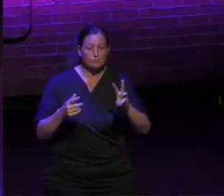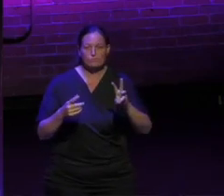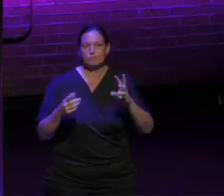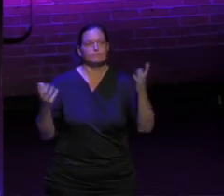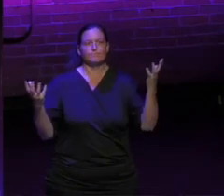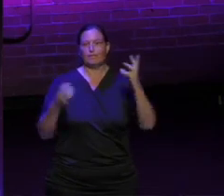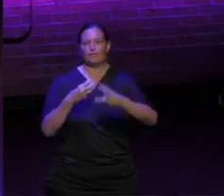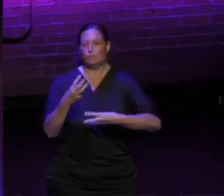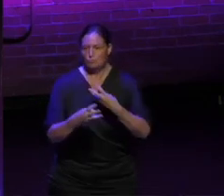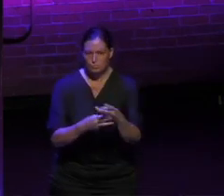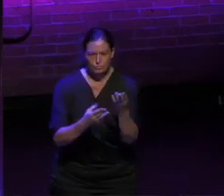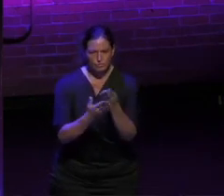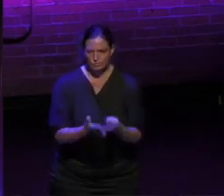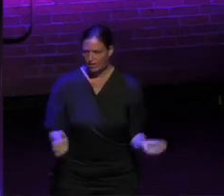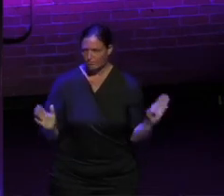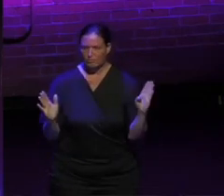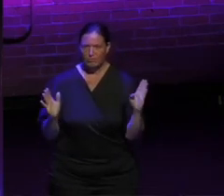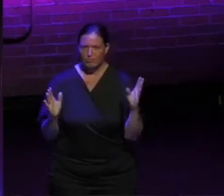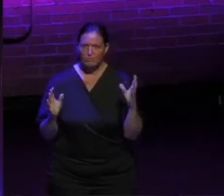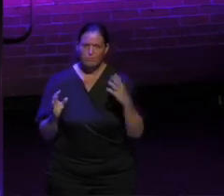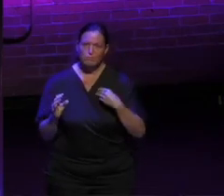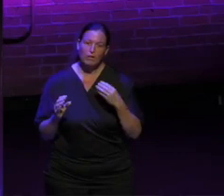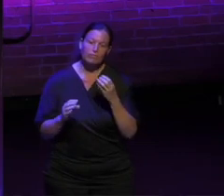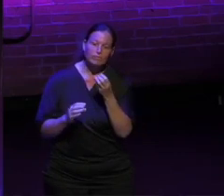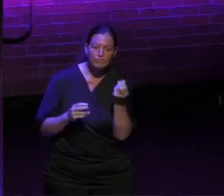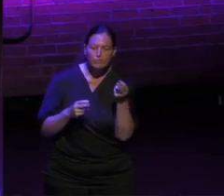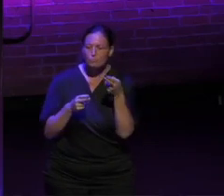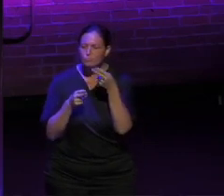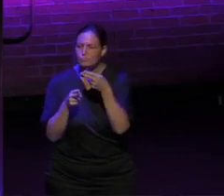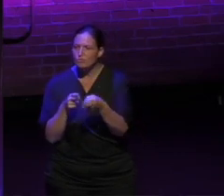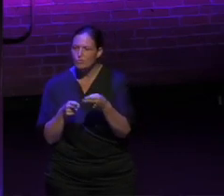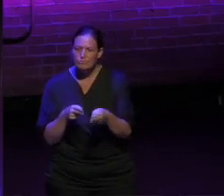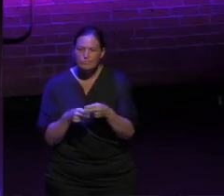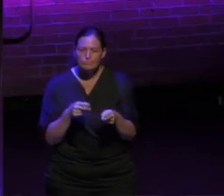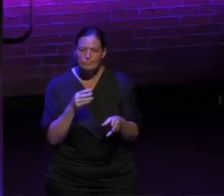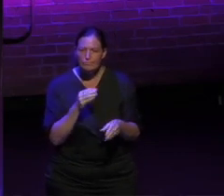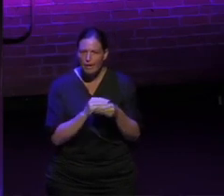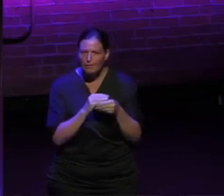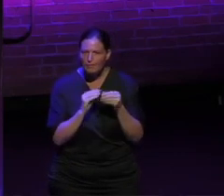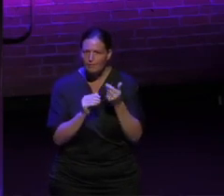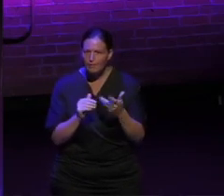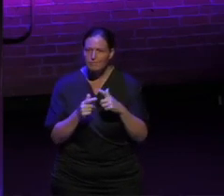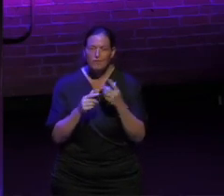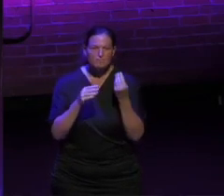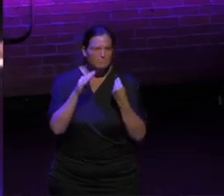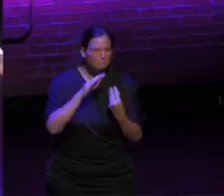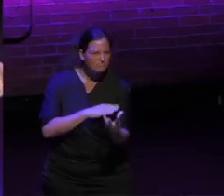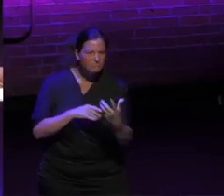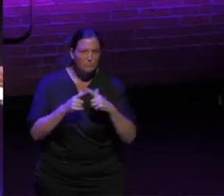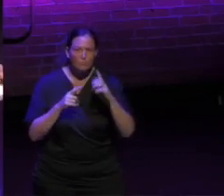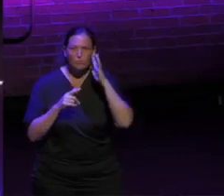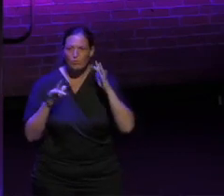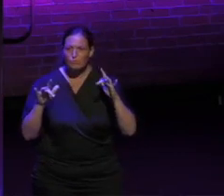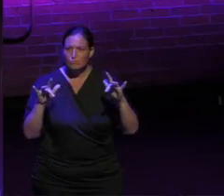general. We've got a few really quick sort of admin stuff to get through. So FYI, we're recording